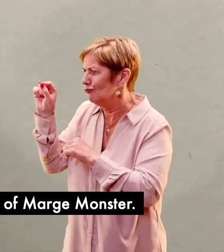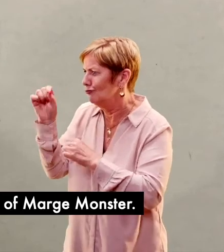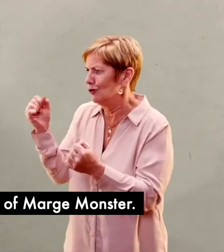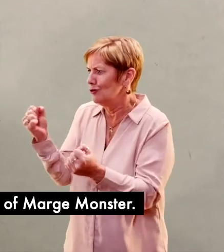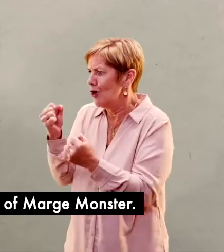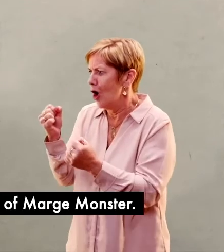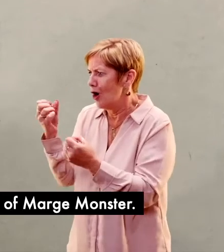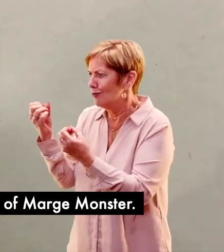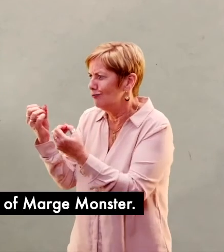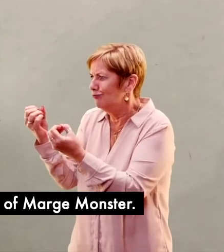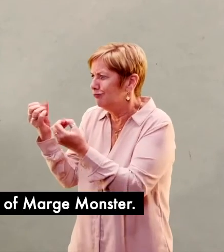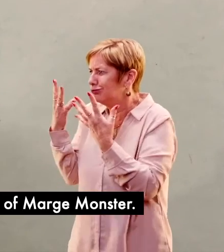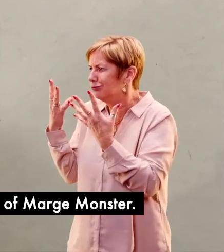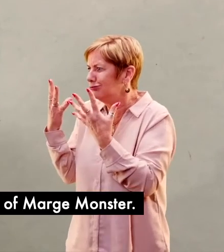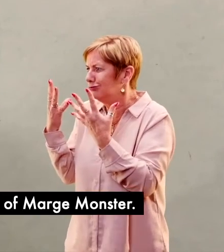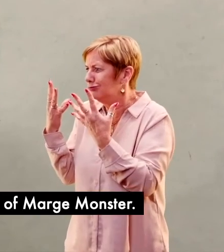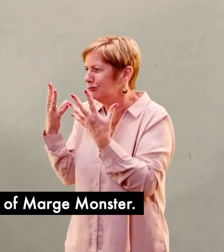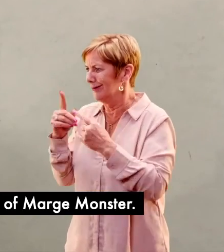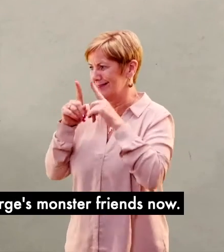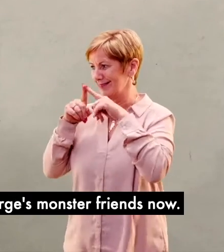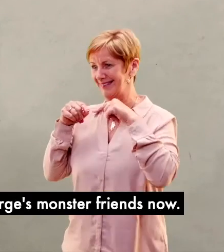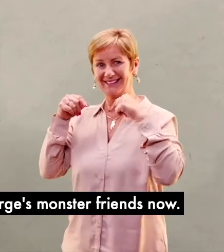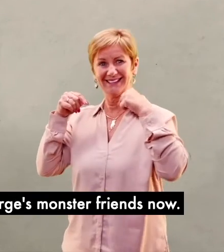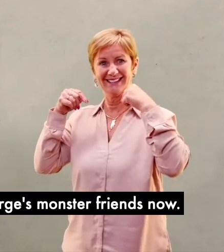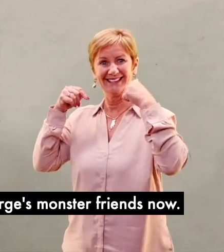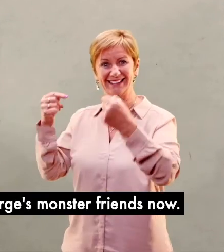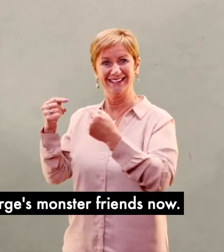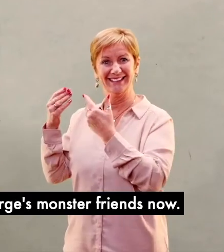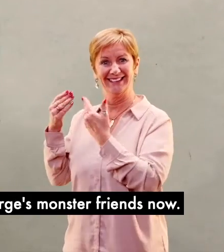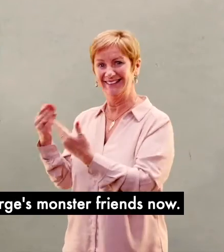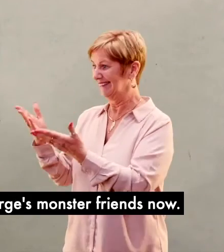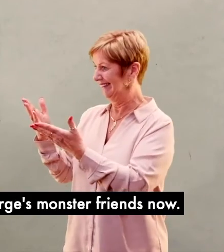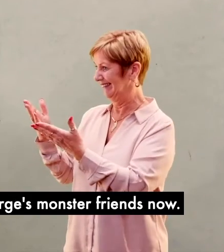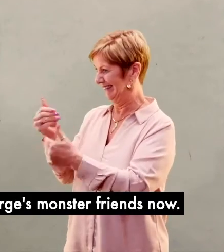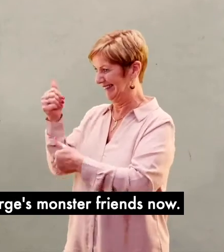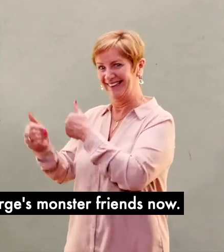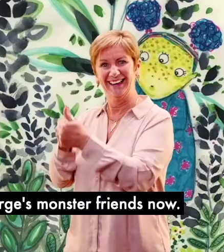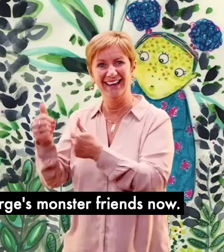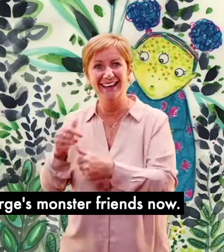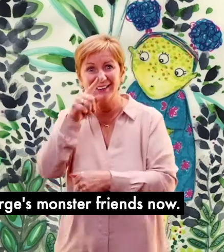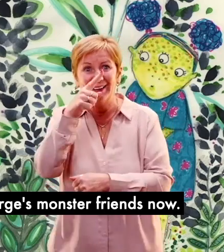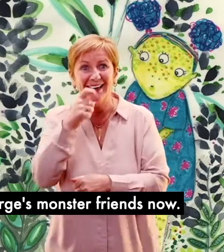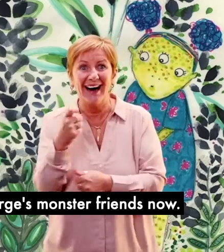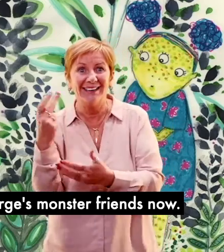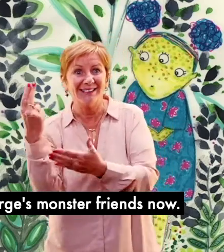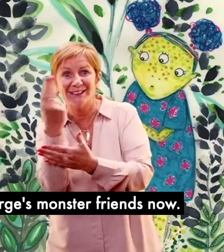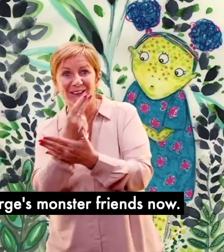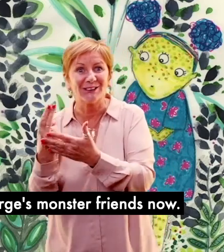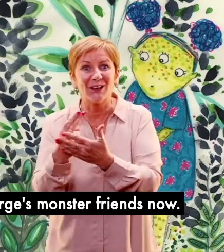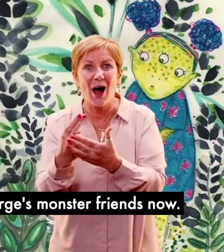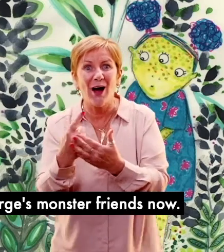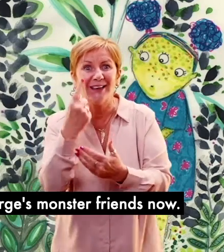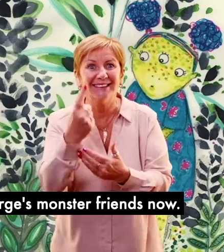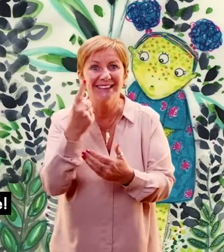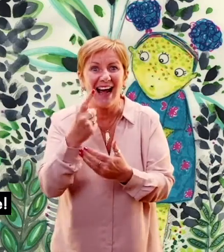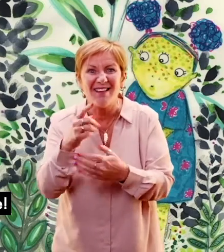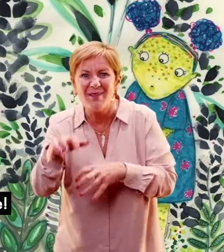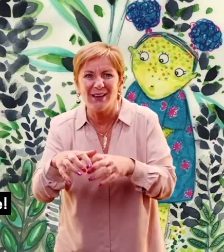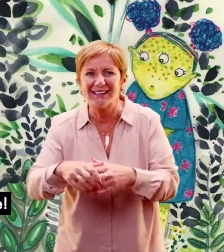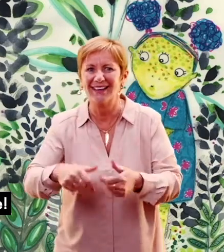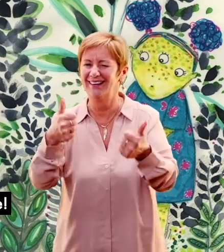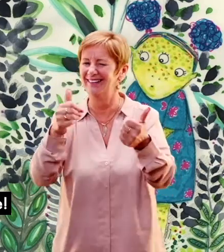very own drawing of Marge Monster. Well done everyone. You could draw some of Marge's monster friends now.